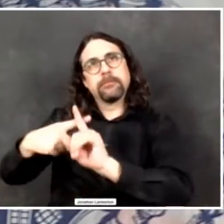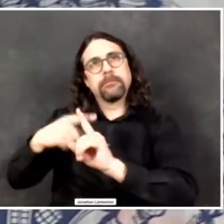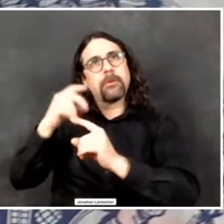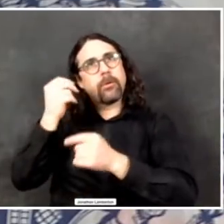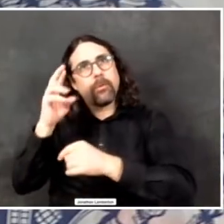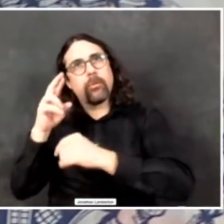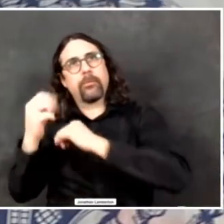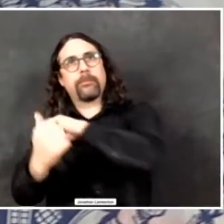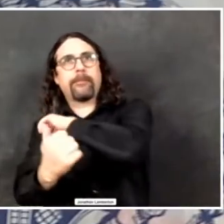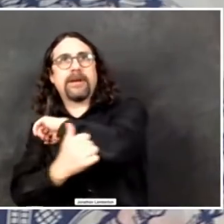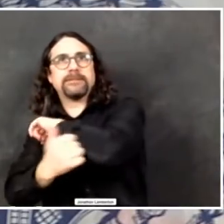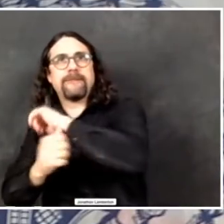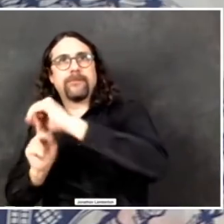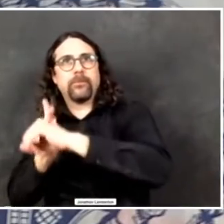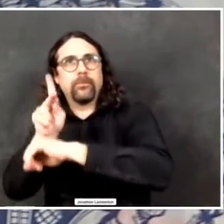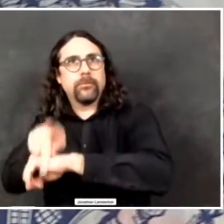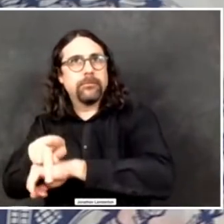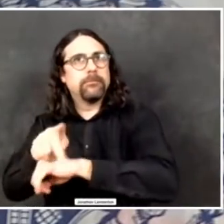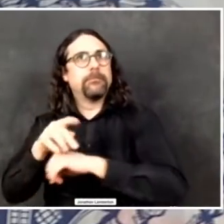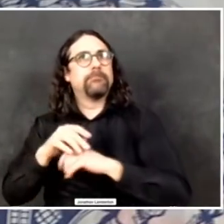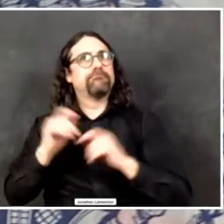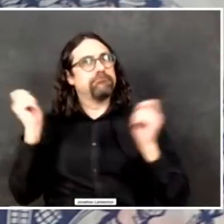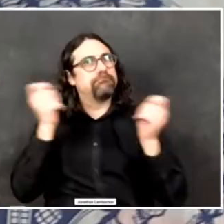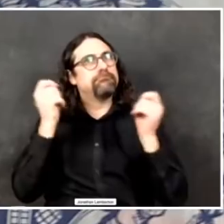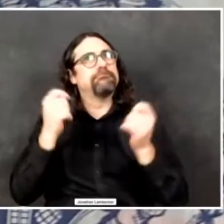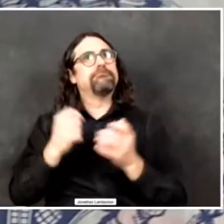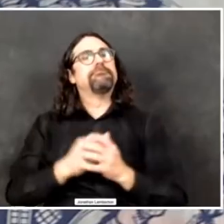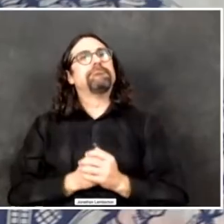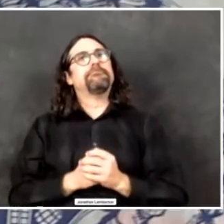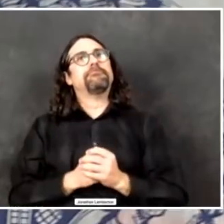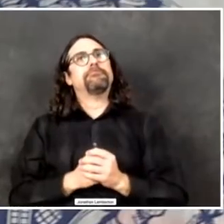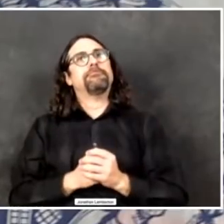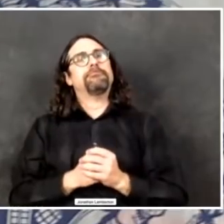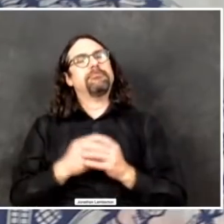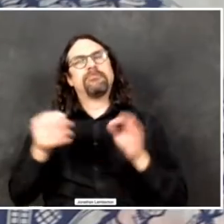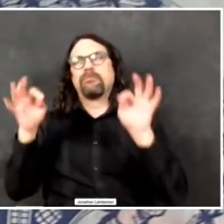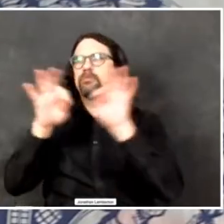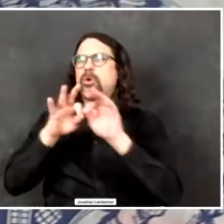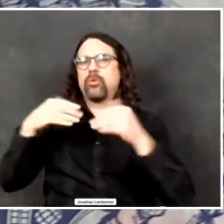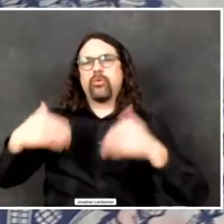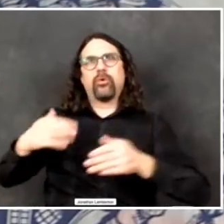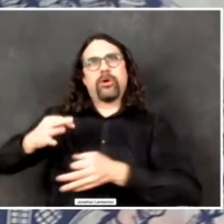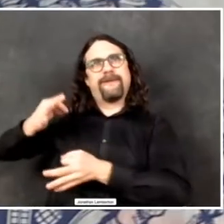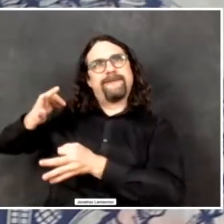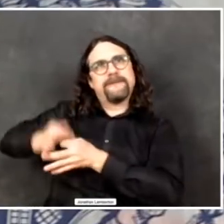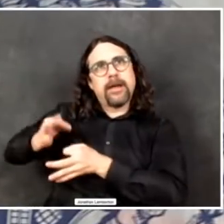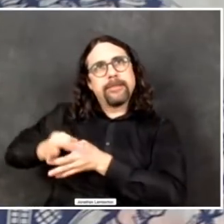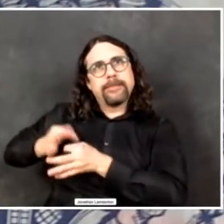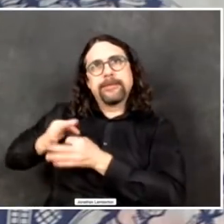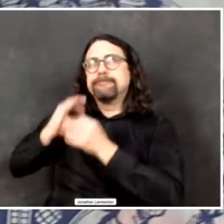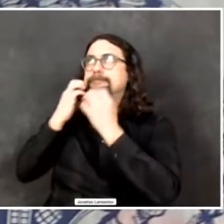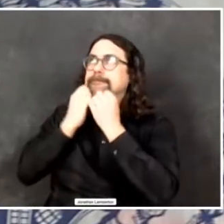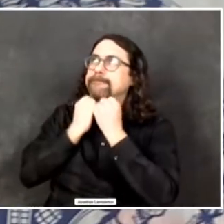it's FaceTime, whether it's Skype, or whatever it is, to connect your loved ones, to stay connected as best we